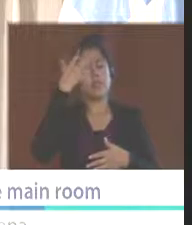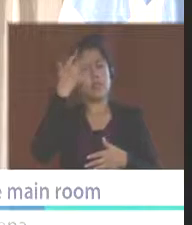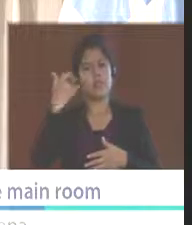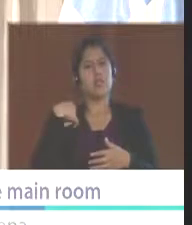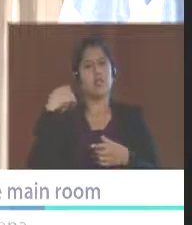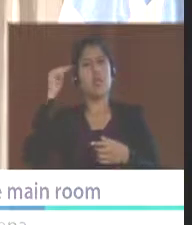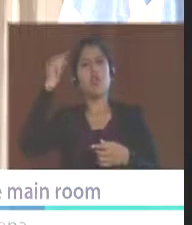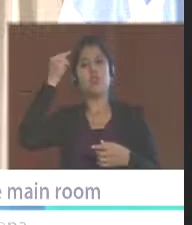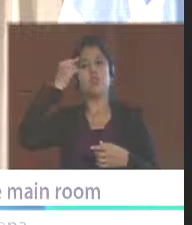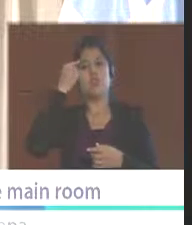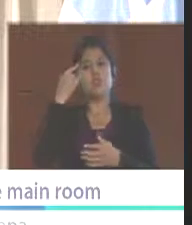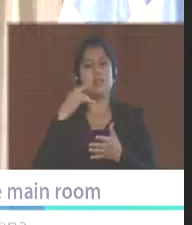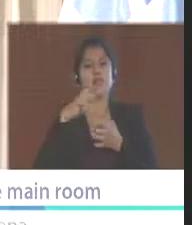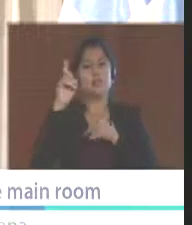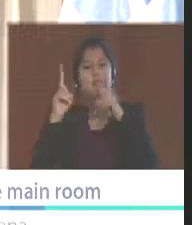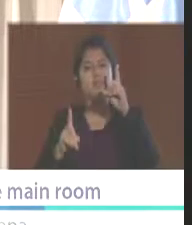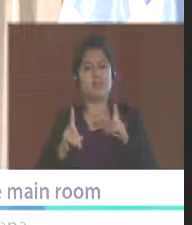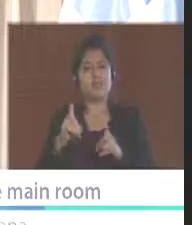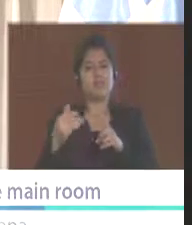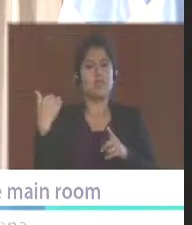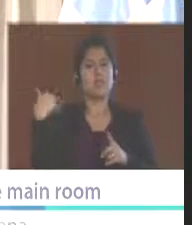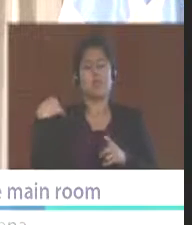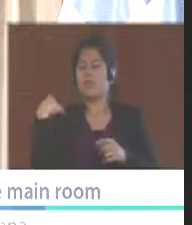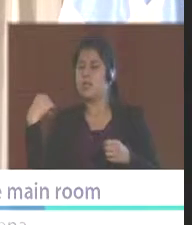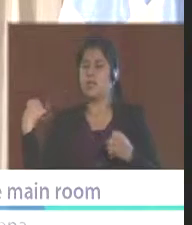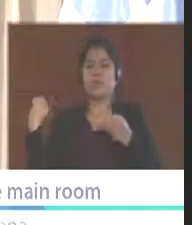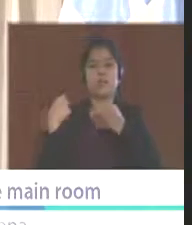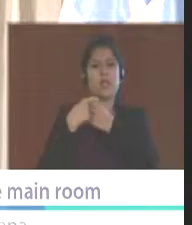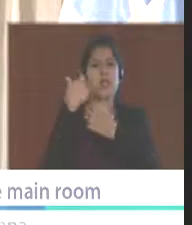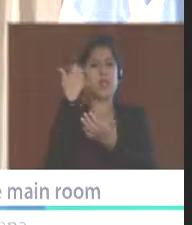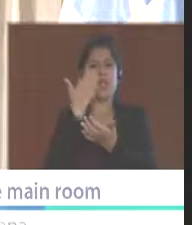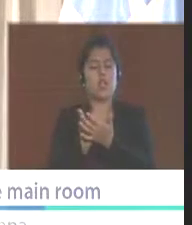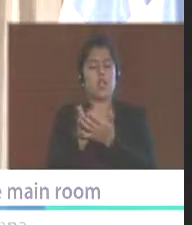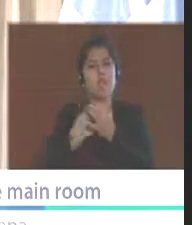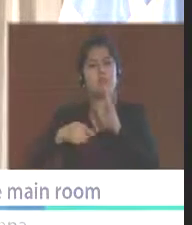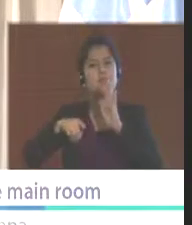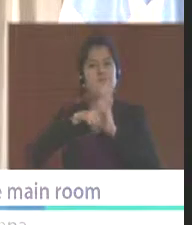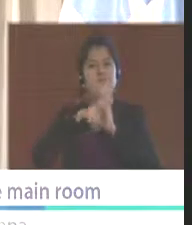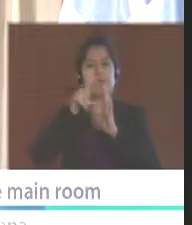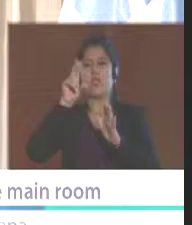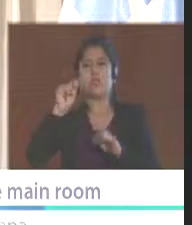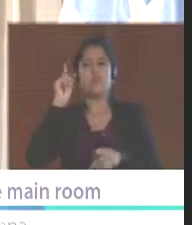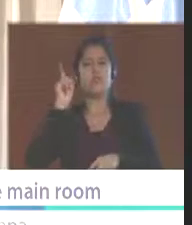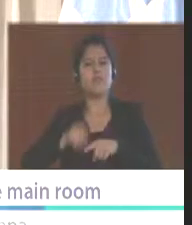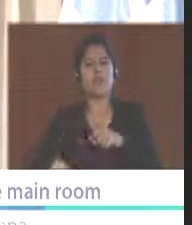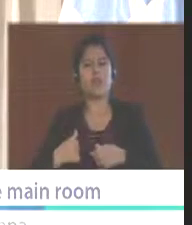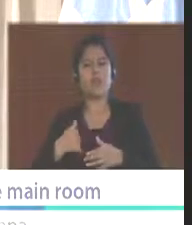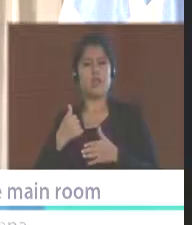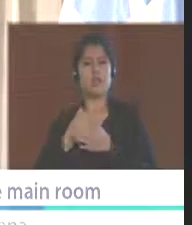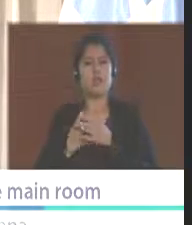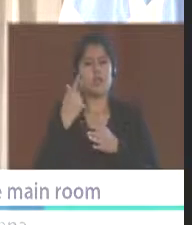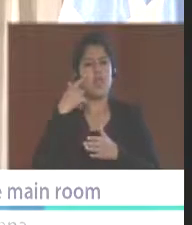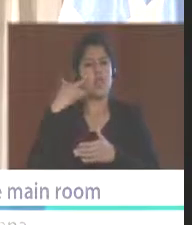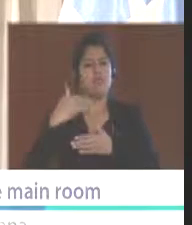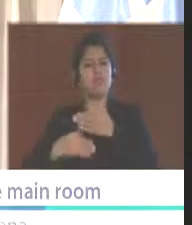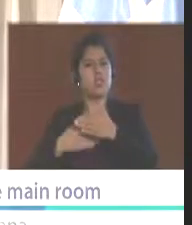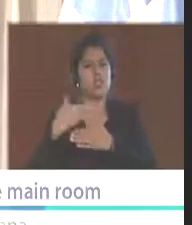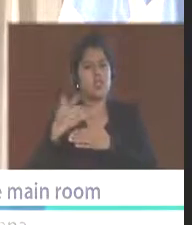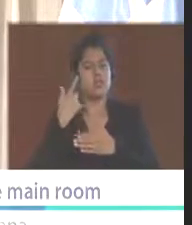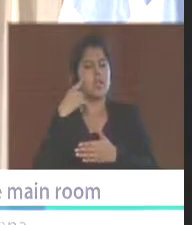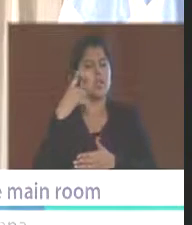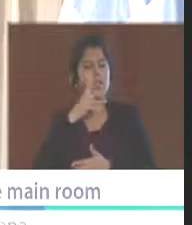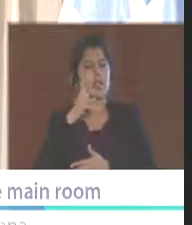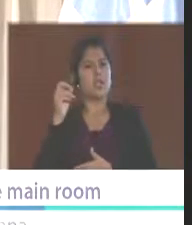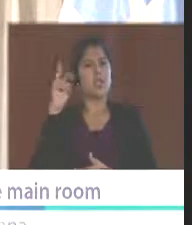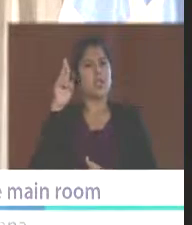position that is more understanding because of the awareness that has been built regarding the negative impact of not